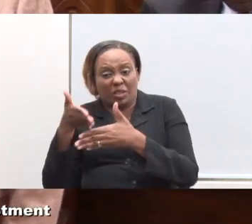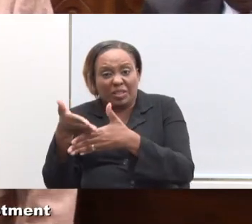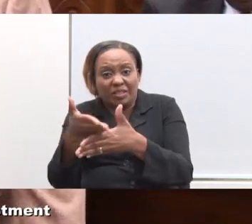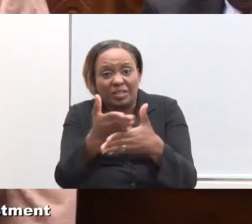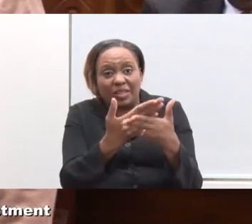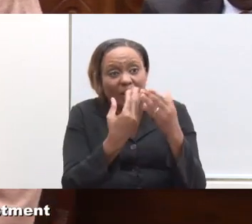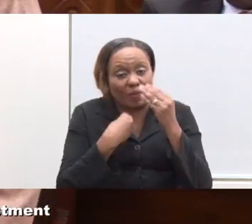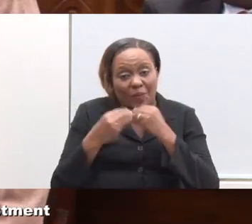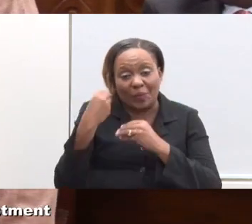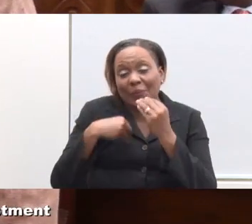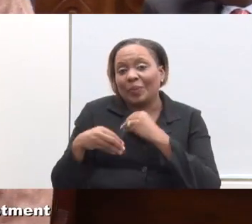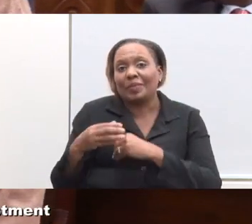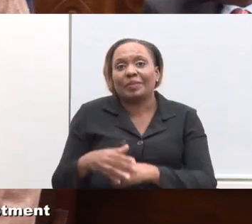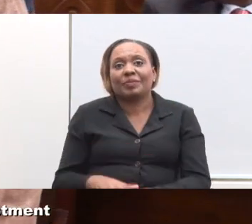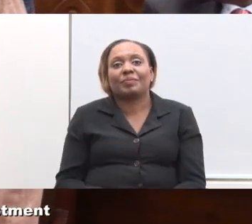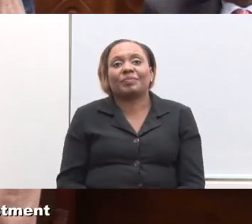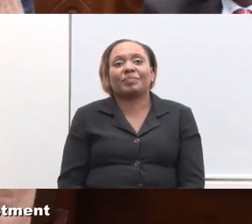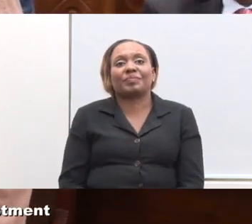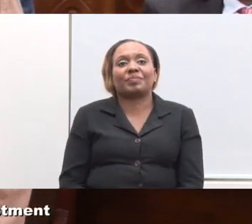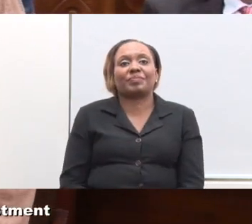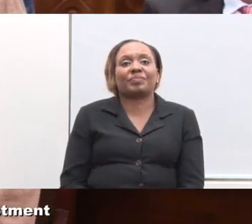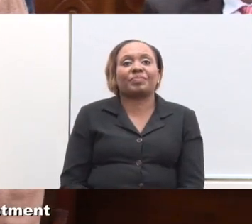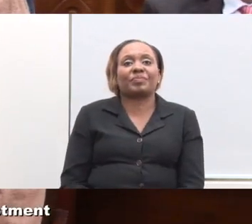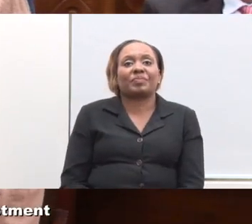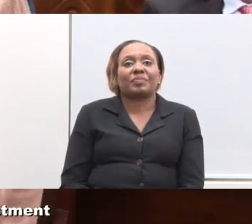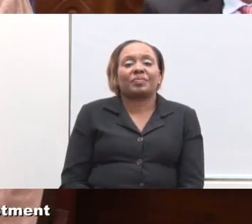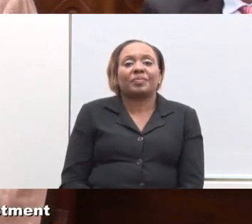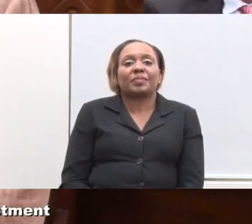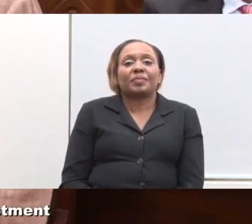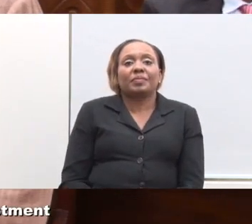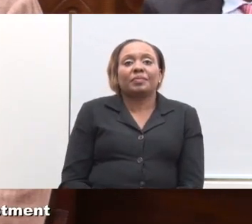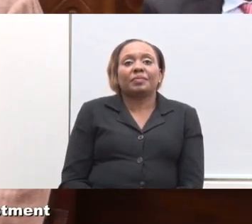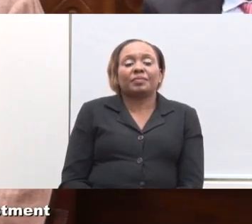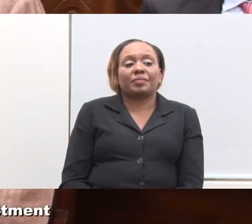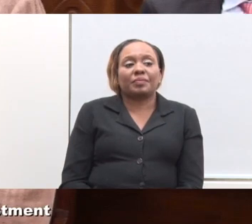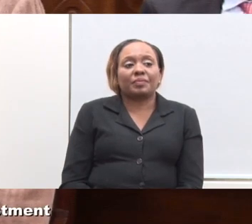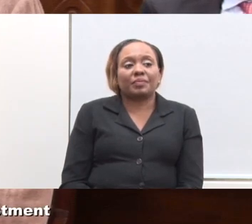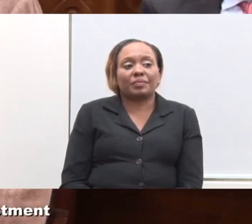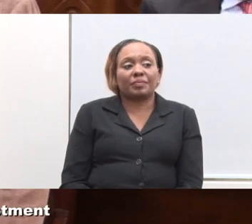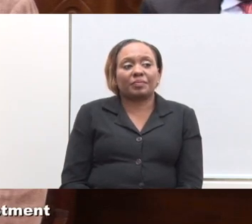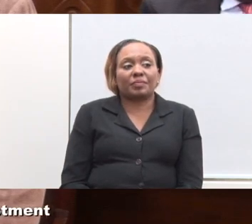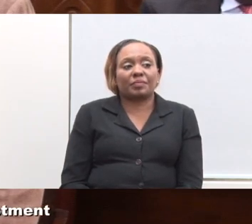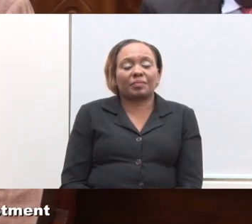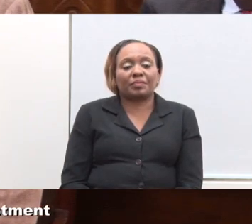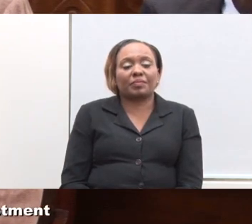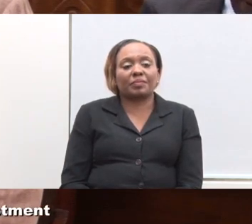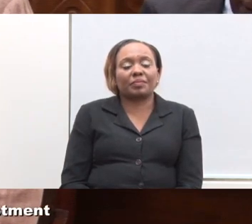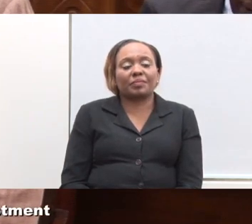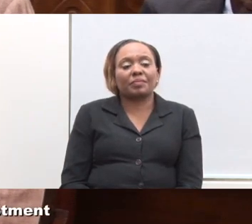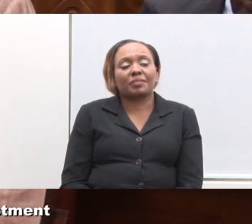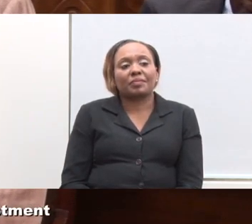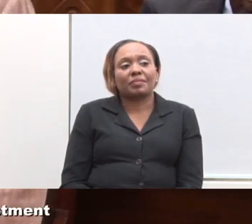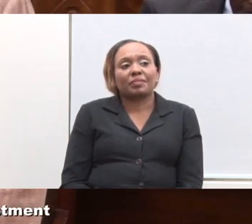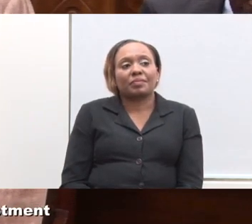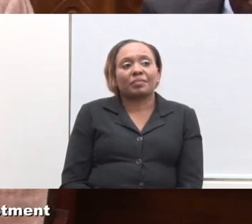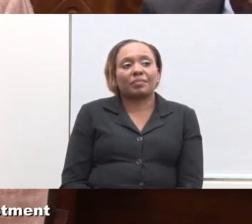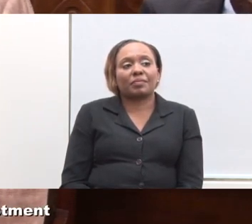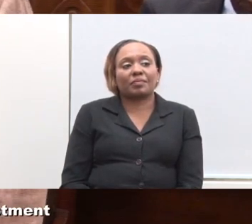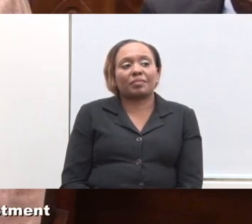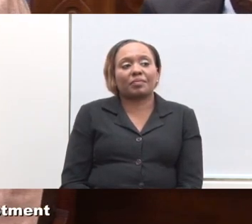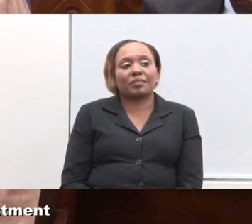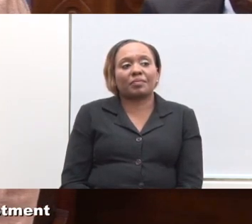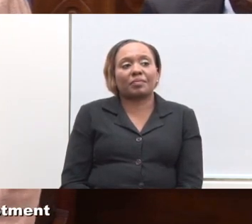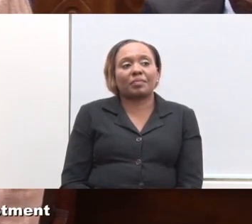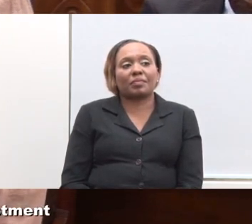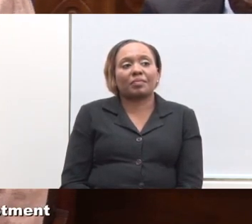we are. And I'm saying, Mr. Speaker, therefore, that is the same thing that also causes us to hold to our